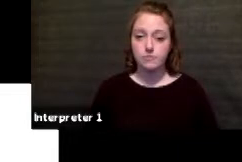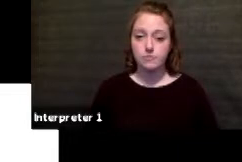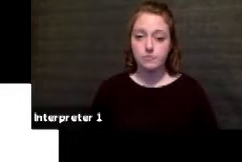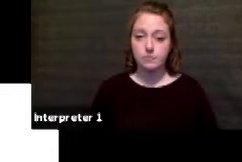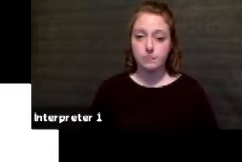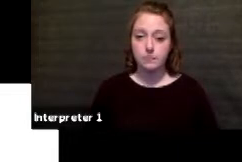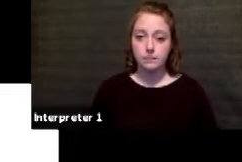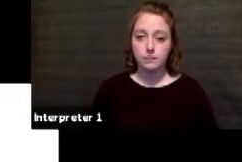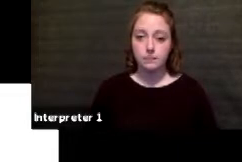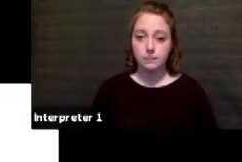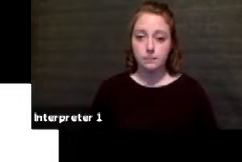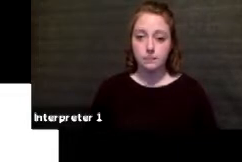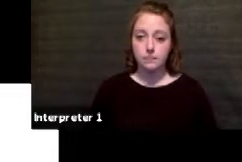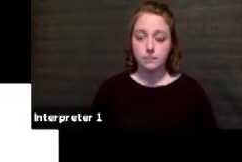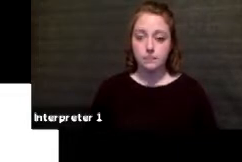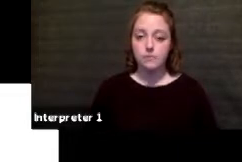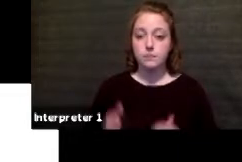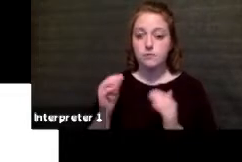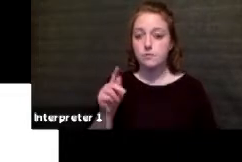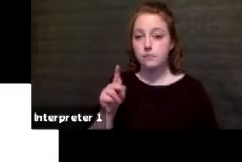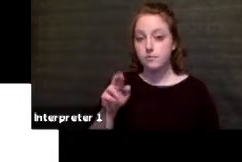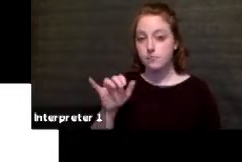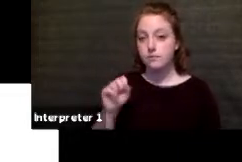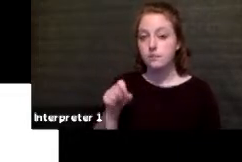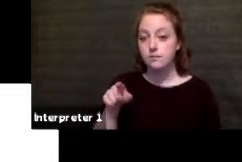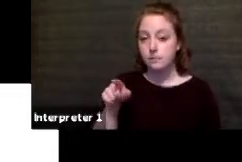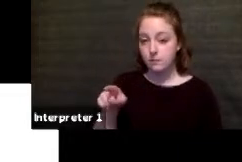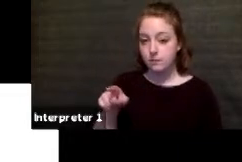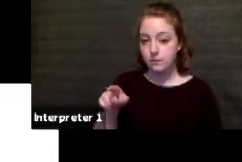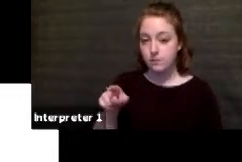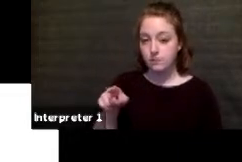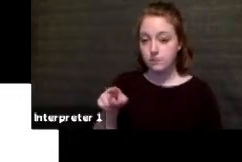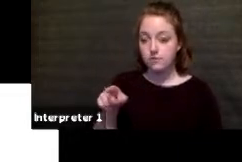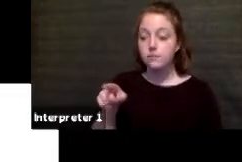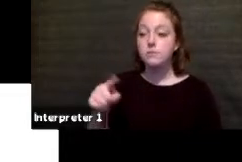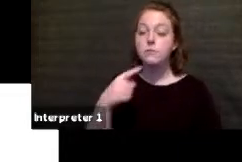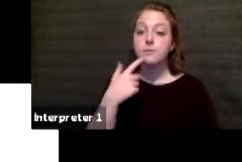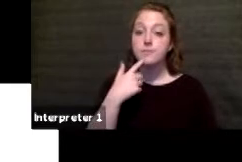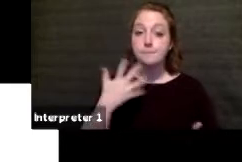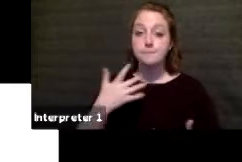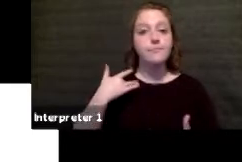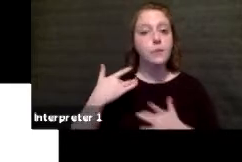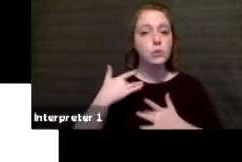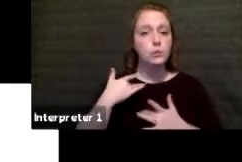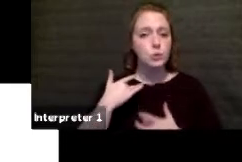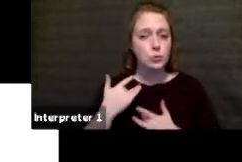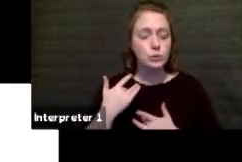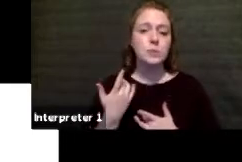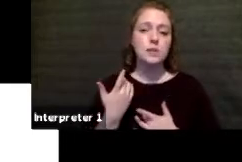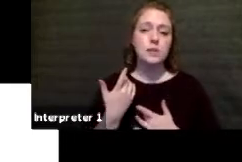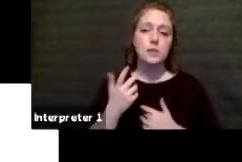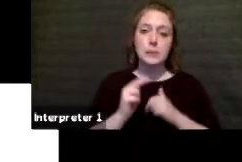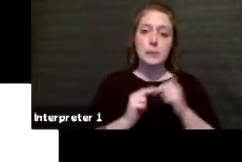And so then Chris, uh, identified that concerned our facilities have aged to such a degree.